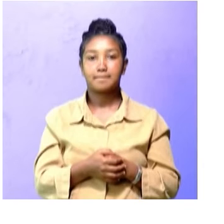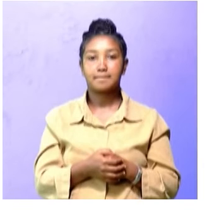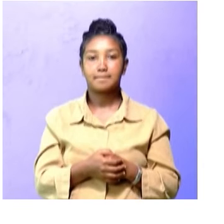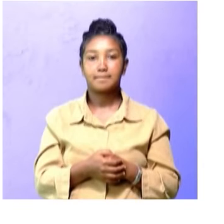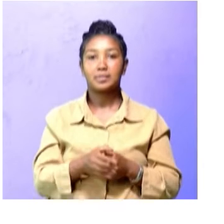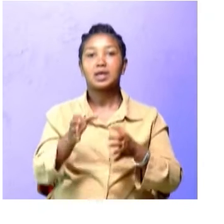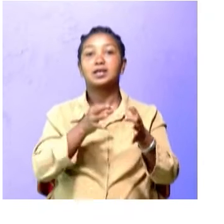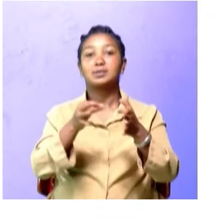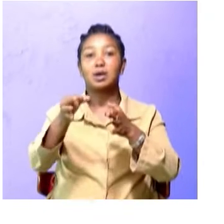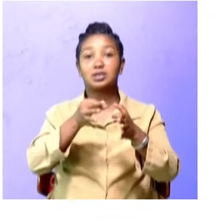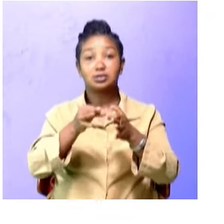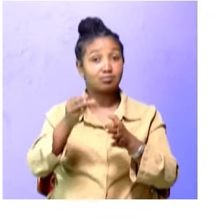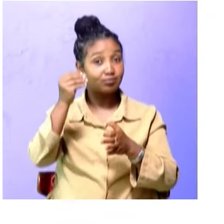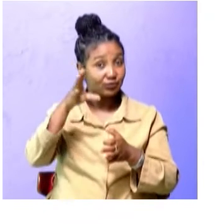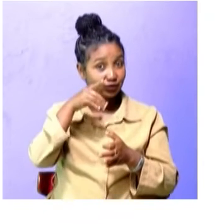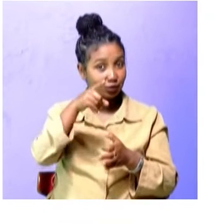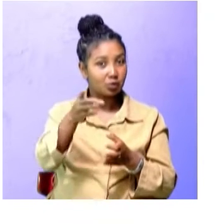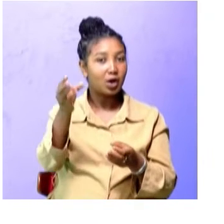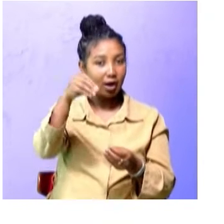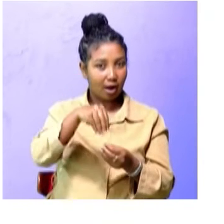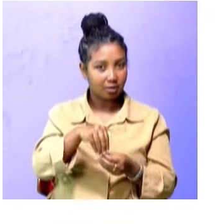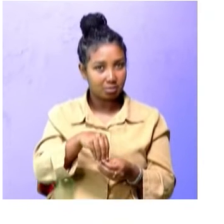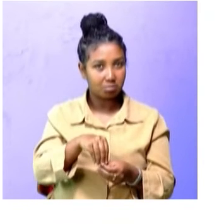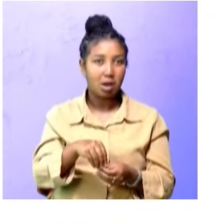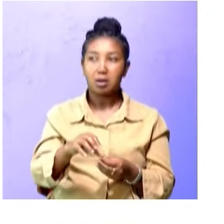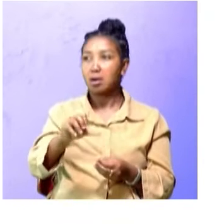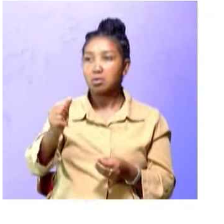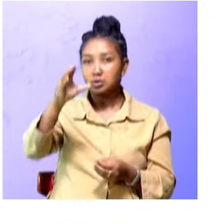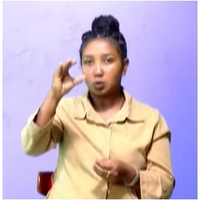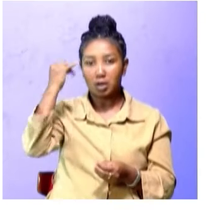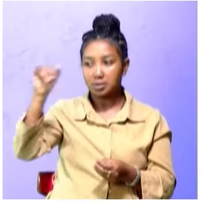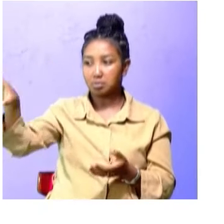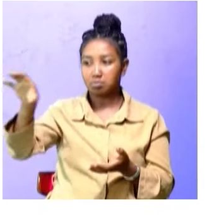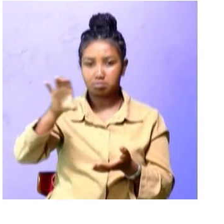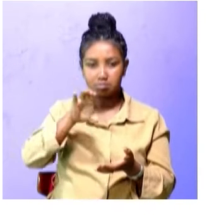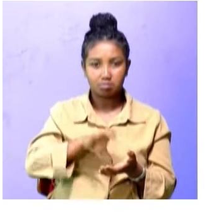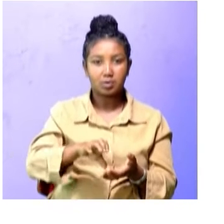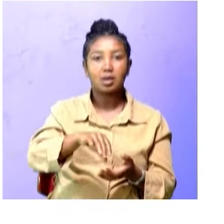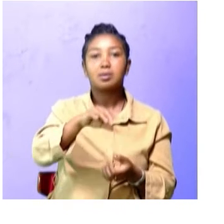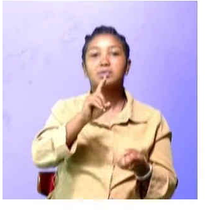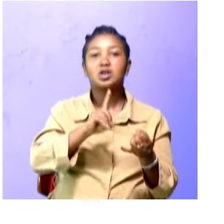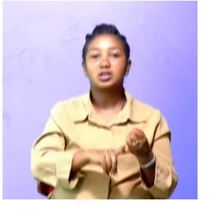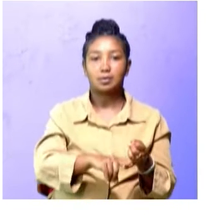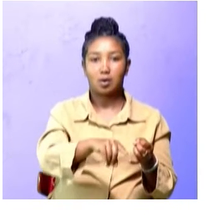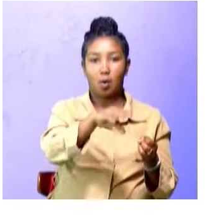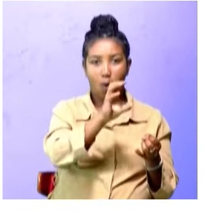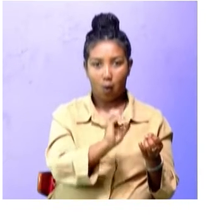Under your explanation, don't forget, you can add what? Scholarly views. And let's go. The last one. It says O, which